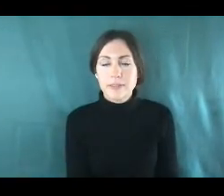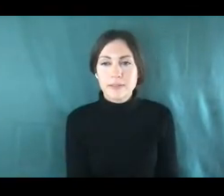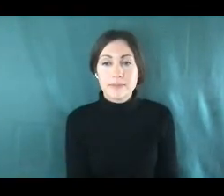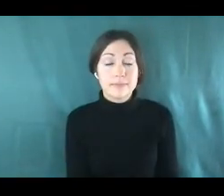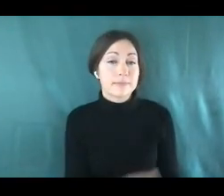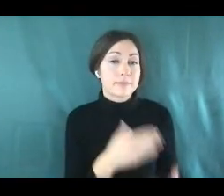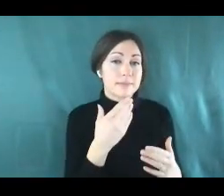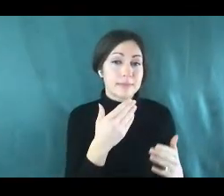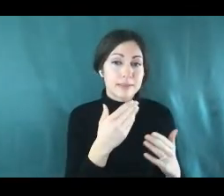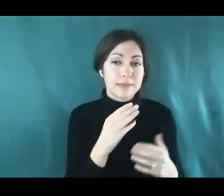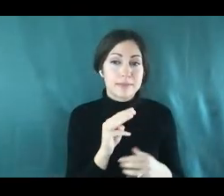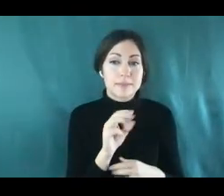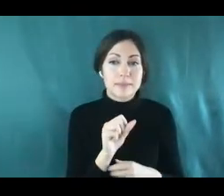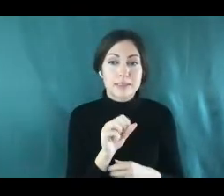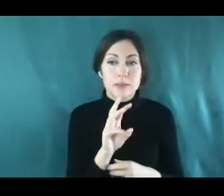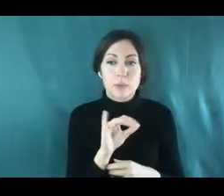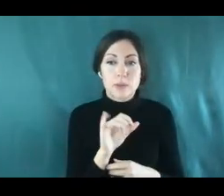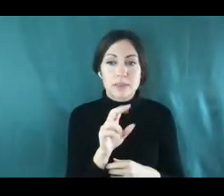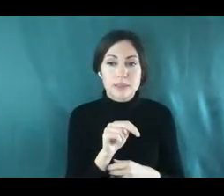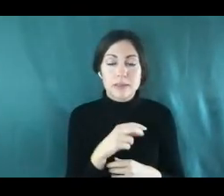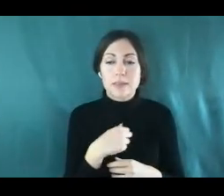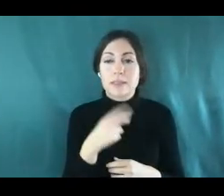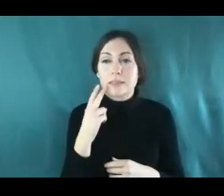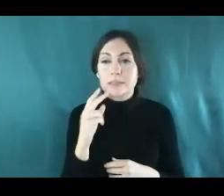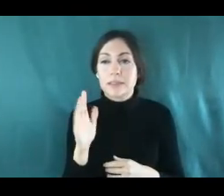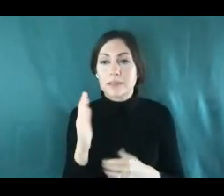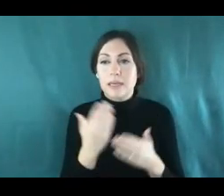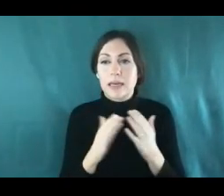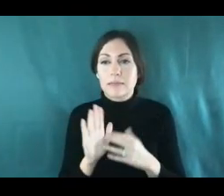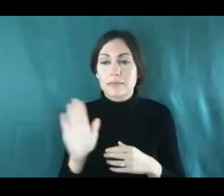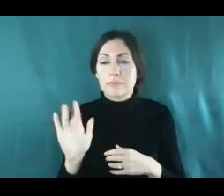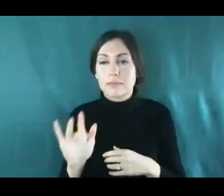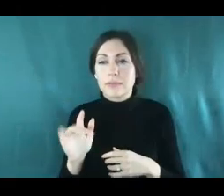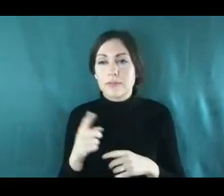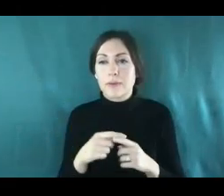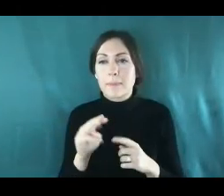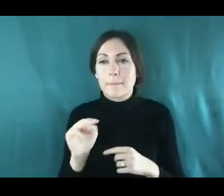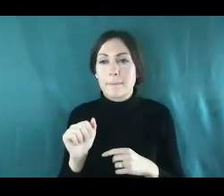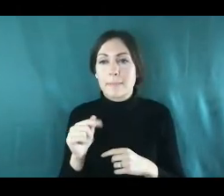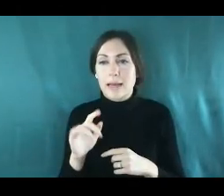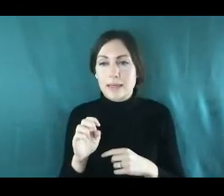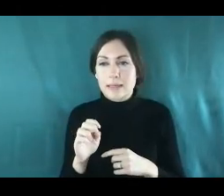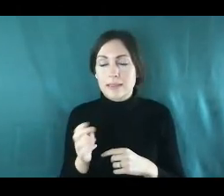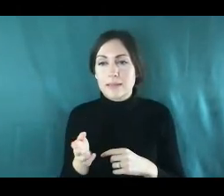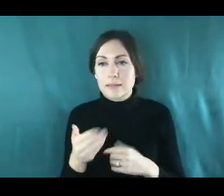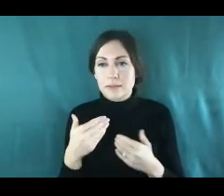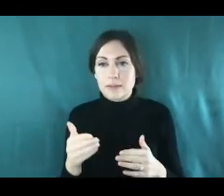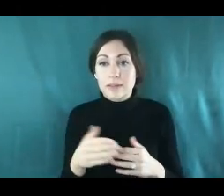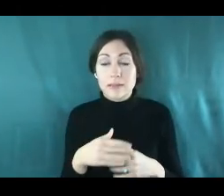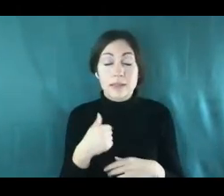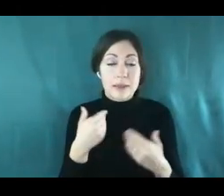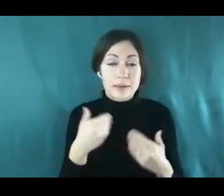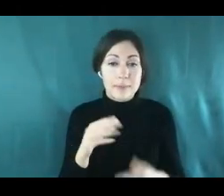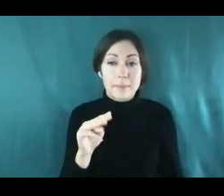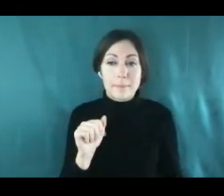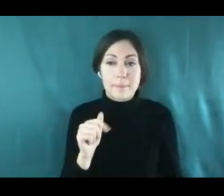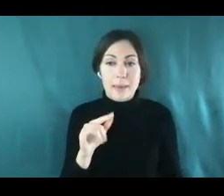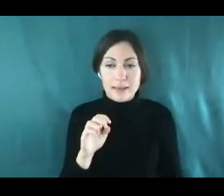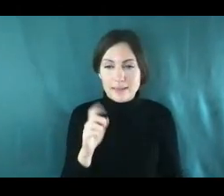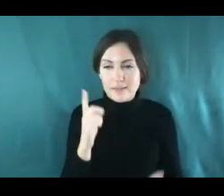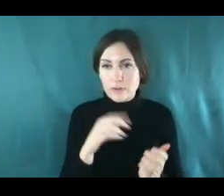Thank you, Ms. Wilson. I'm seeing a hand raised from Maggie Salas Crespo as well. Please go ahead. Hi, Maggie Salas Crespo for the